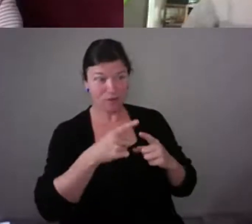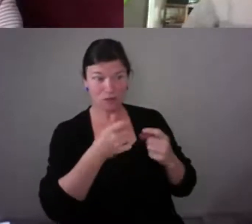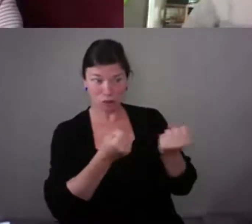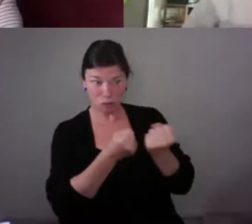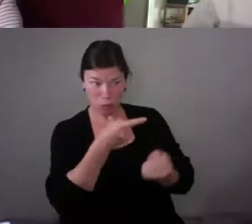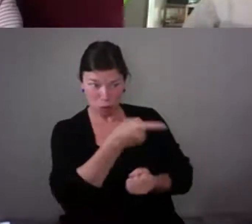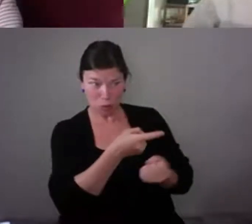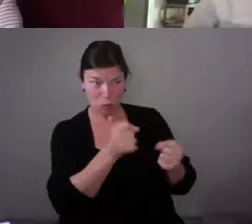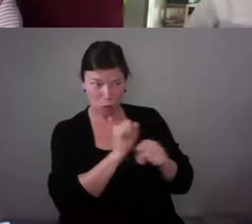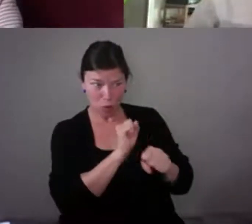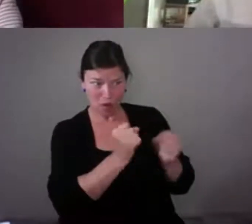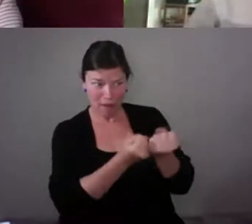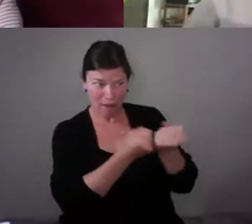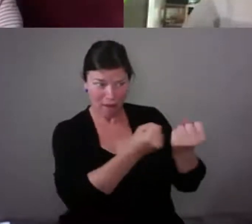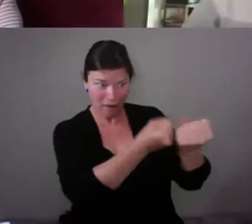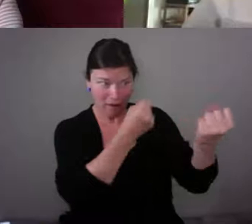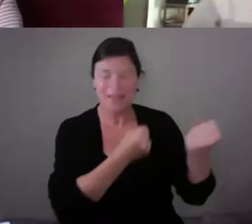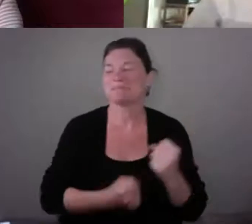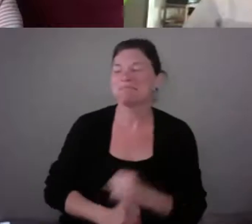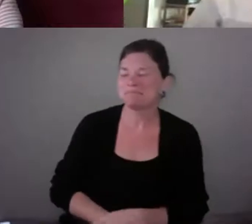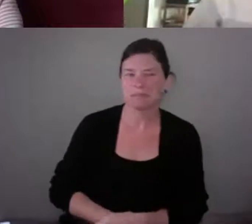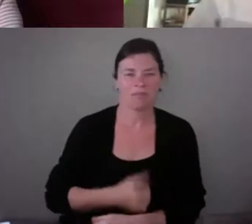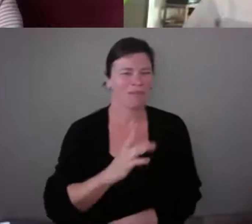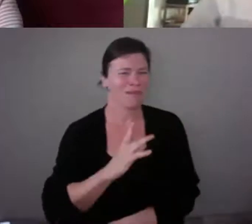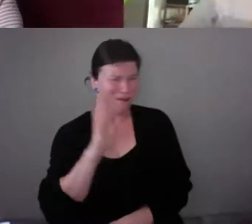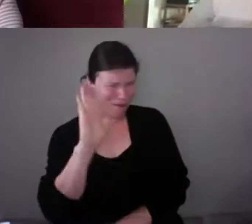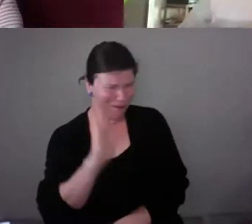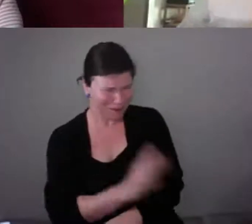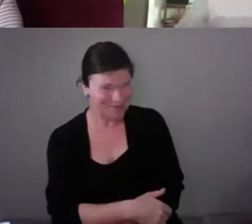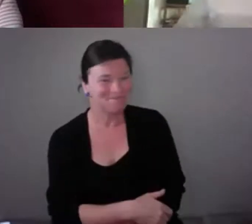Yeah. Yeah, that's that's awesome. And